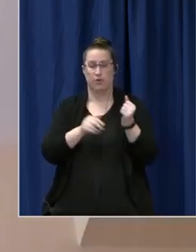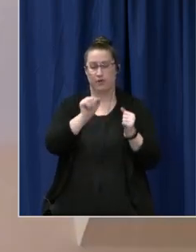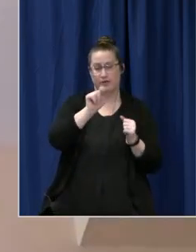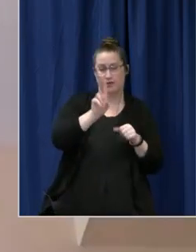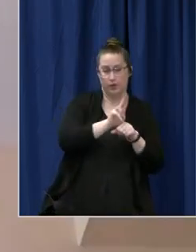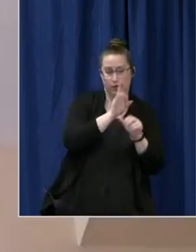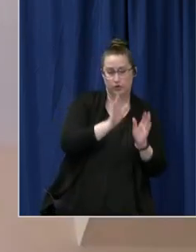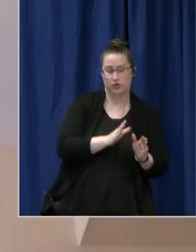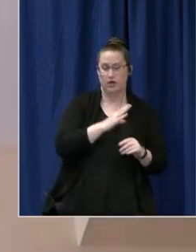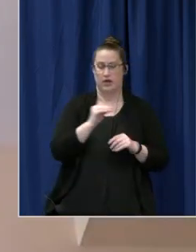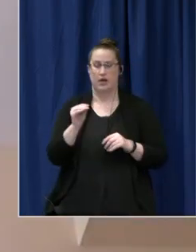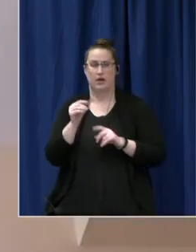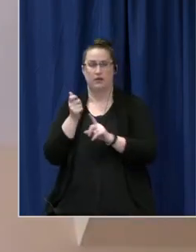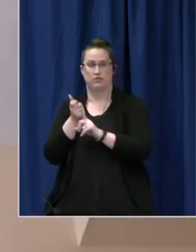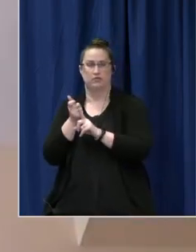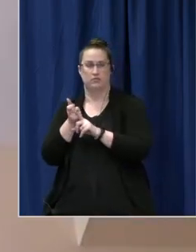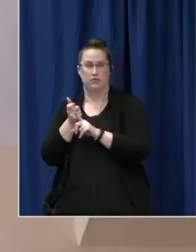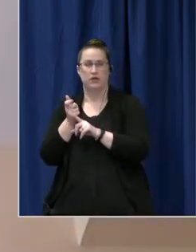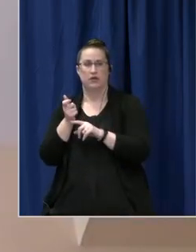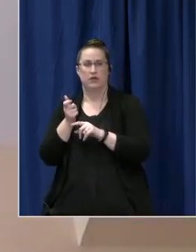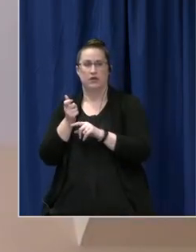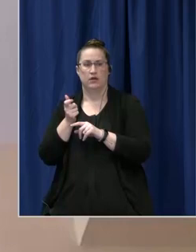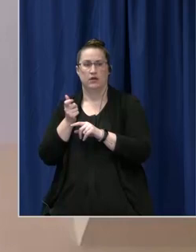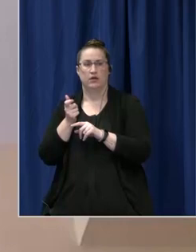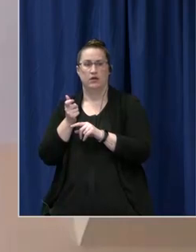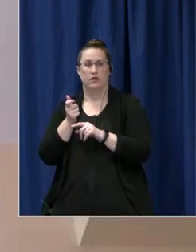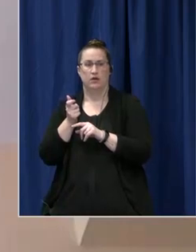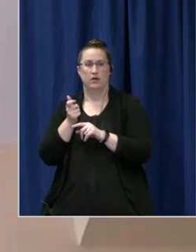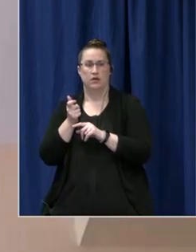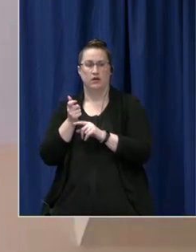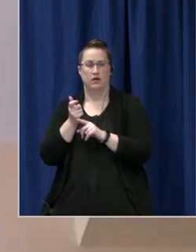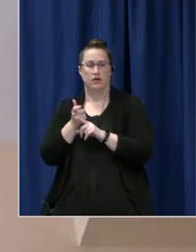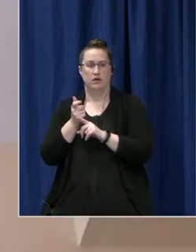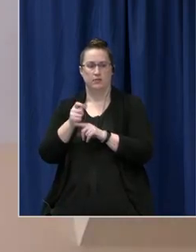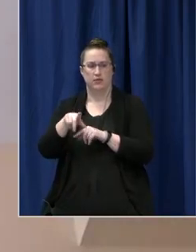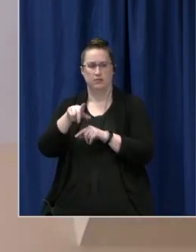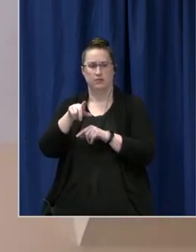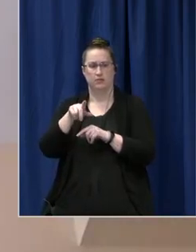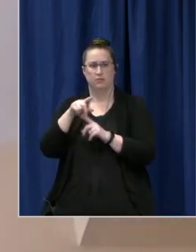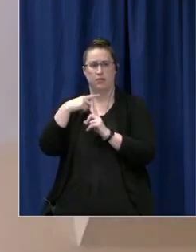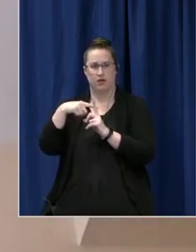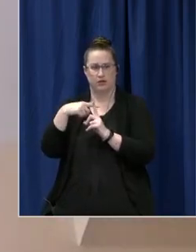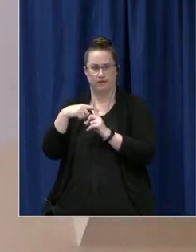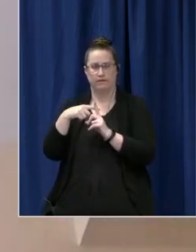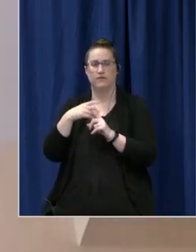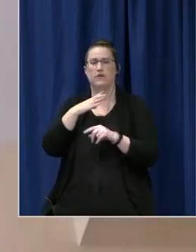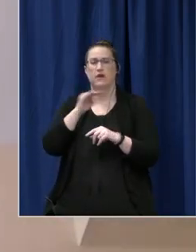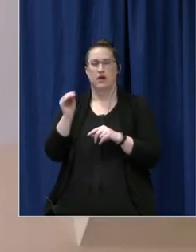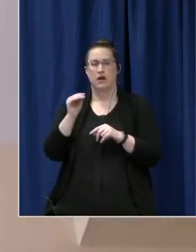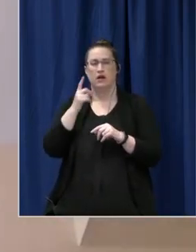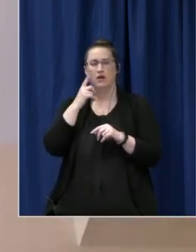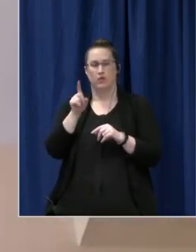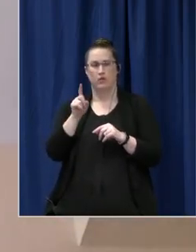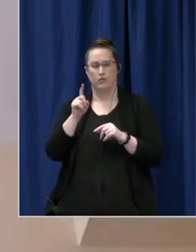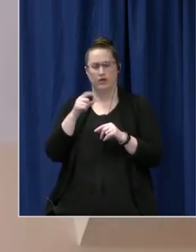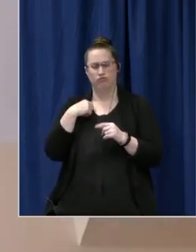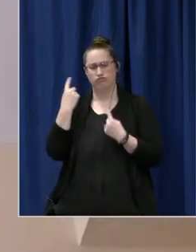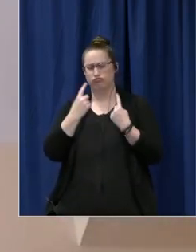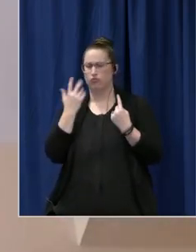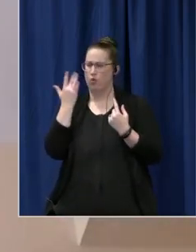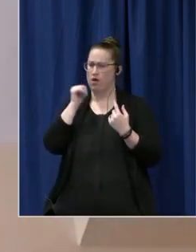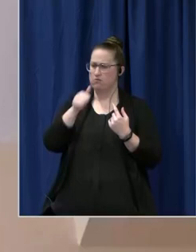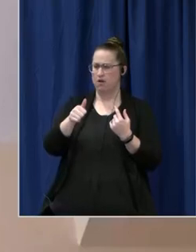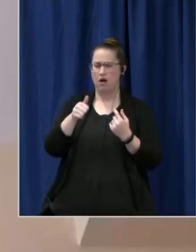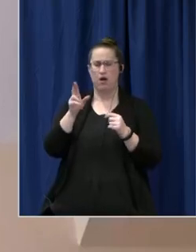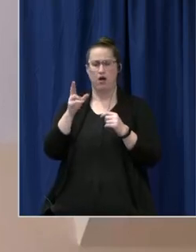users and the firms themselves has been positive. And why not? A relay service is exactly that, including a third person as a